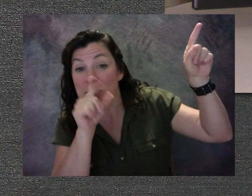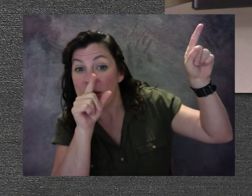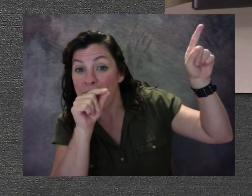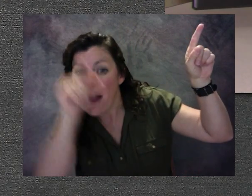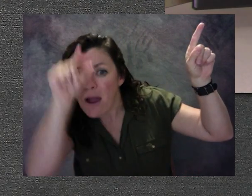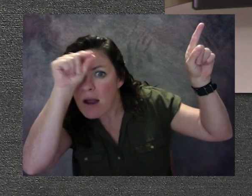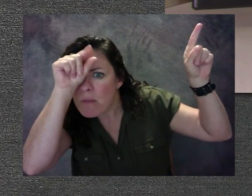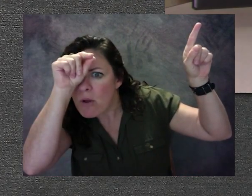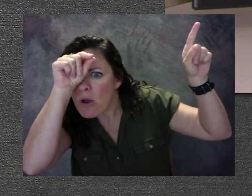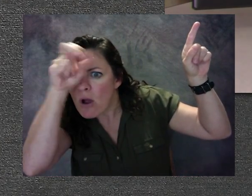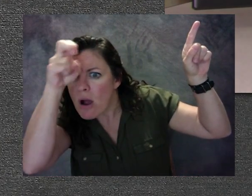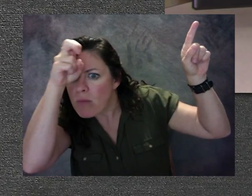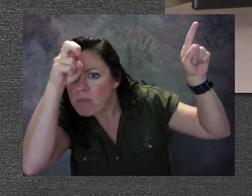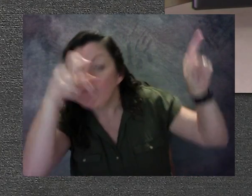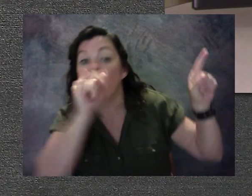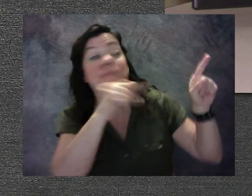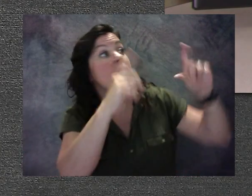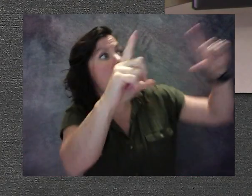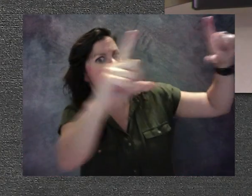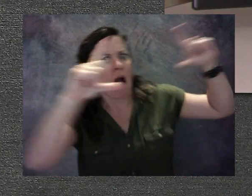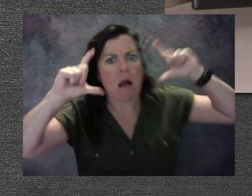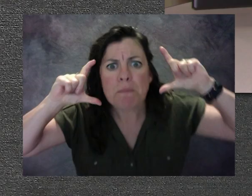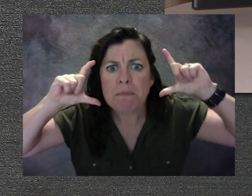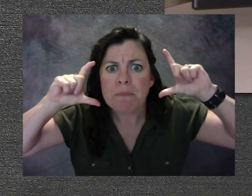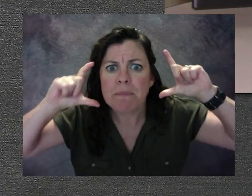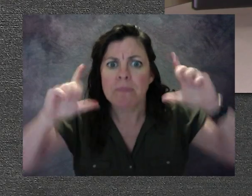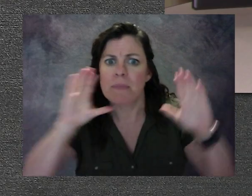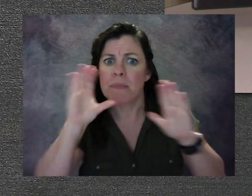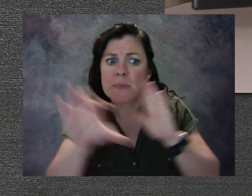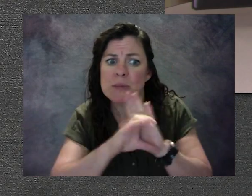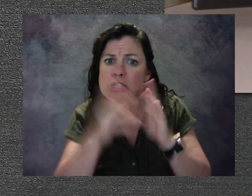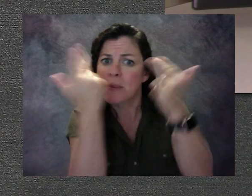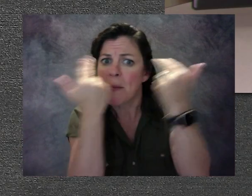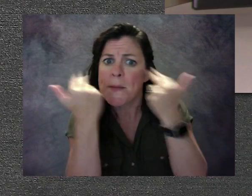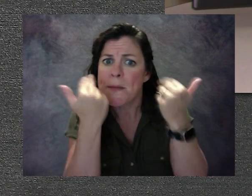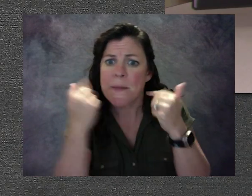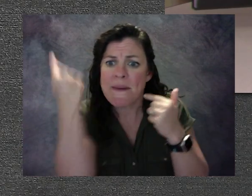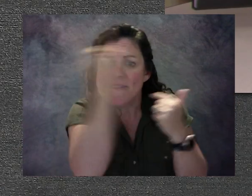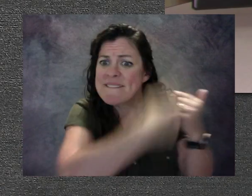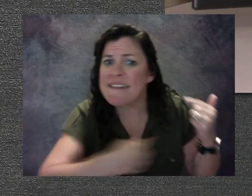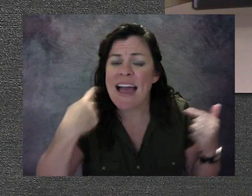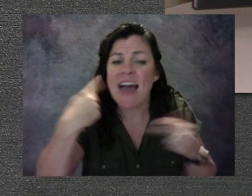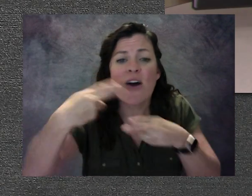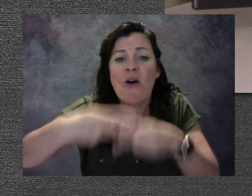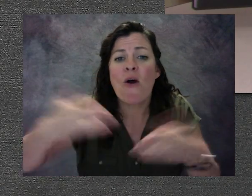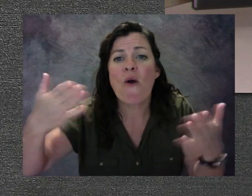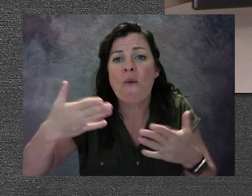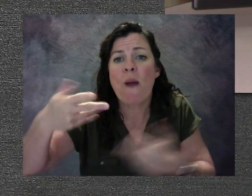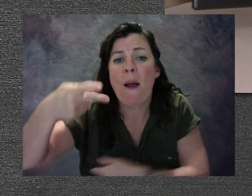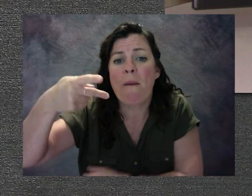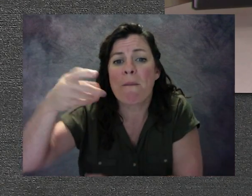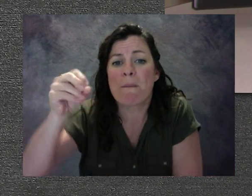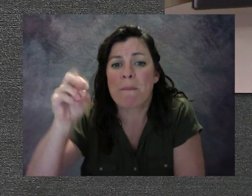Can you say portrait? Portrait. And here's a little bird up in